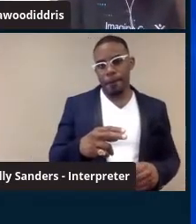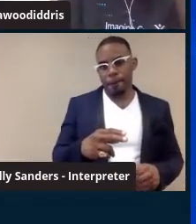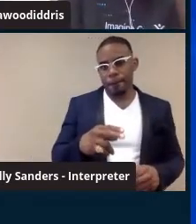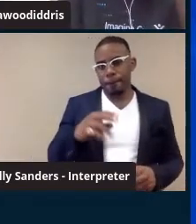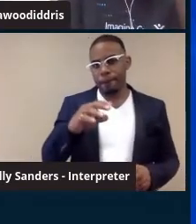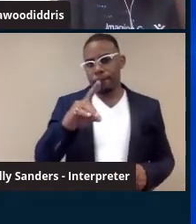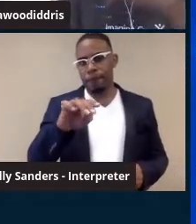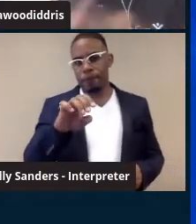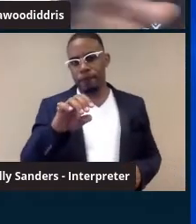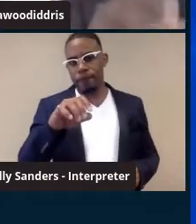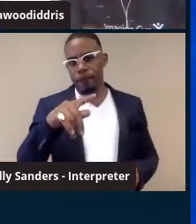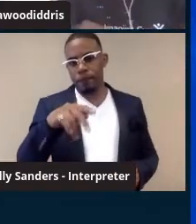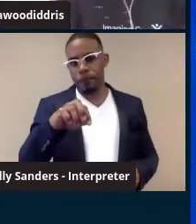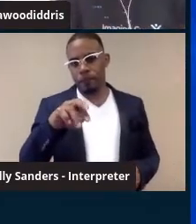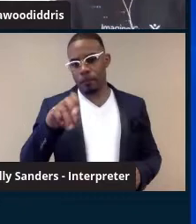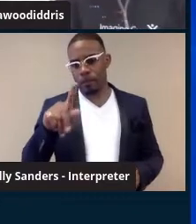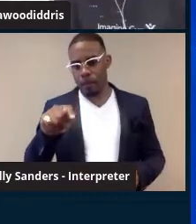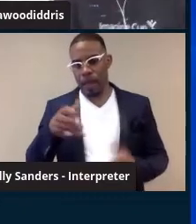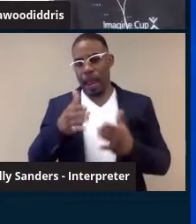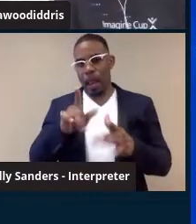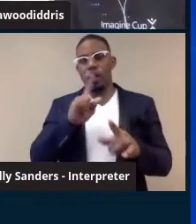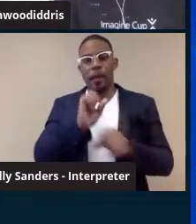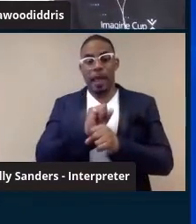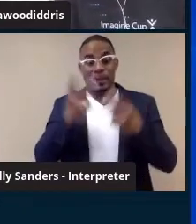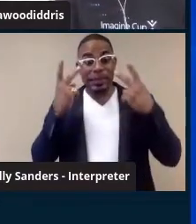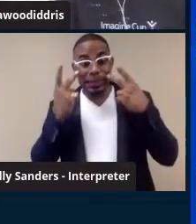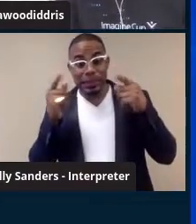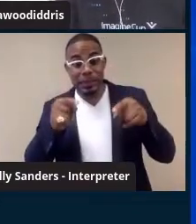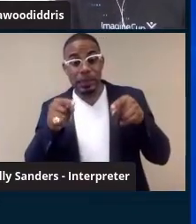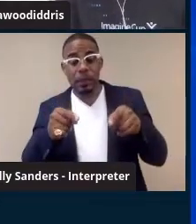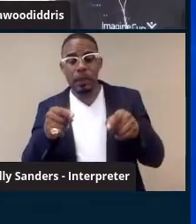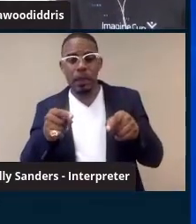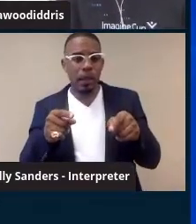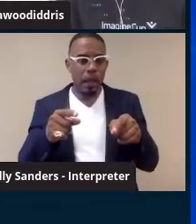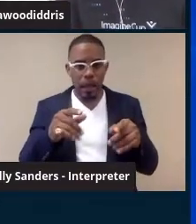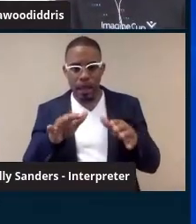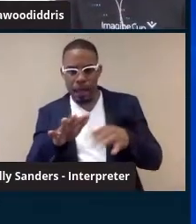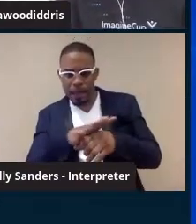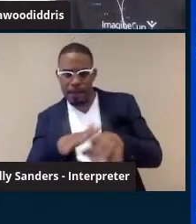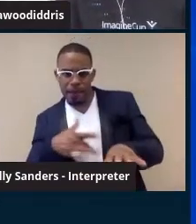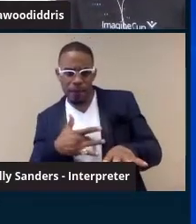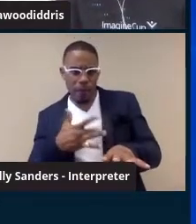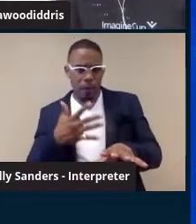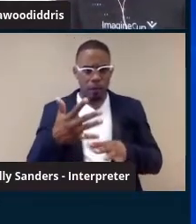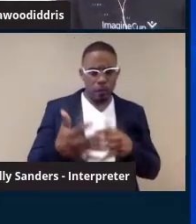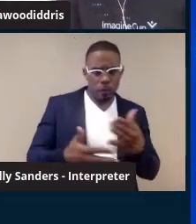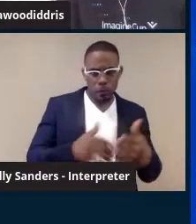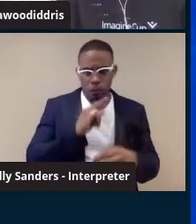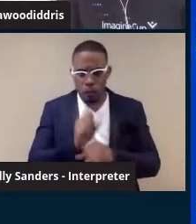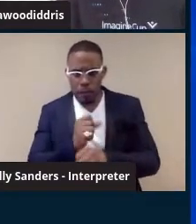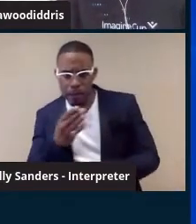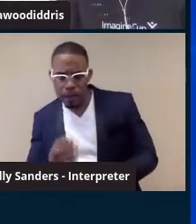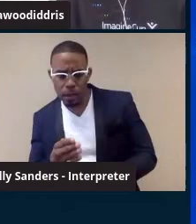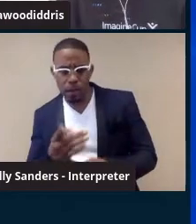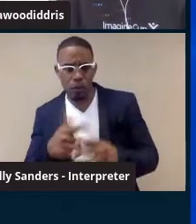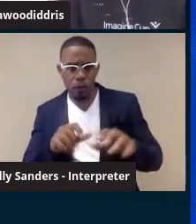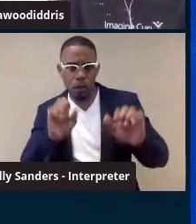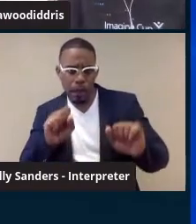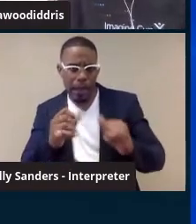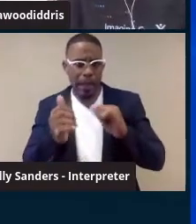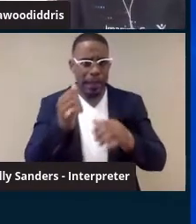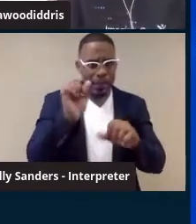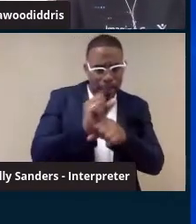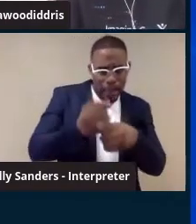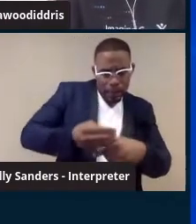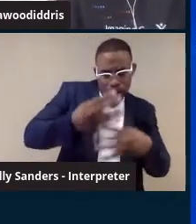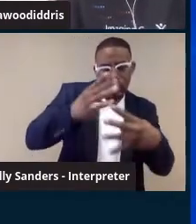he wrote. It allows you to actually see, have a feel of a real terminal, right? You can open multiple tasks and all that. That's